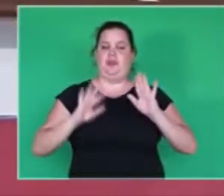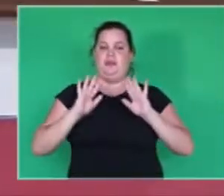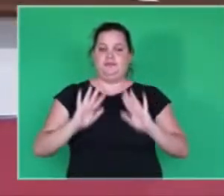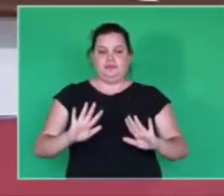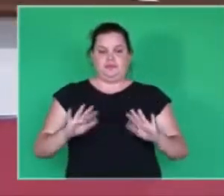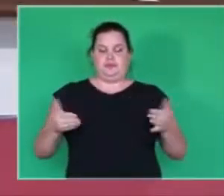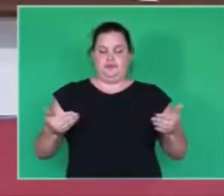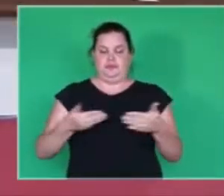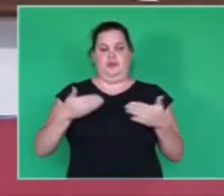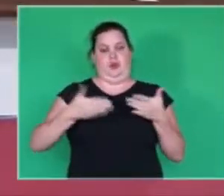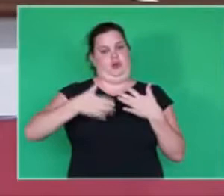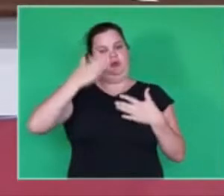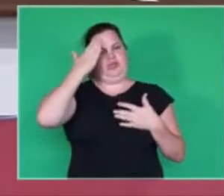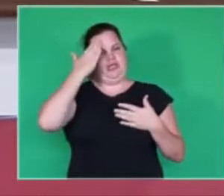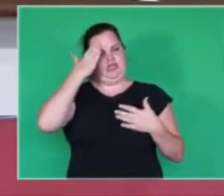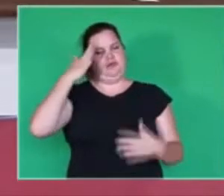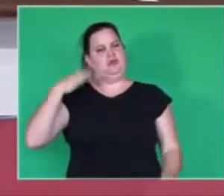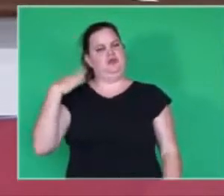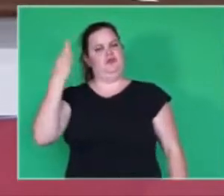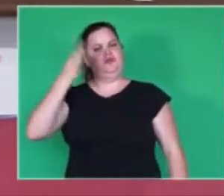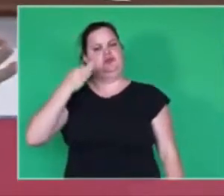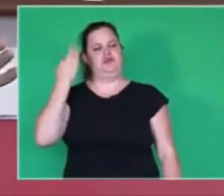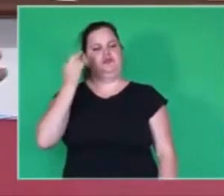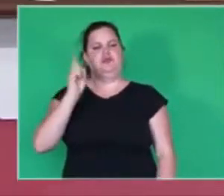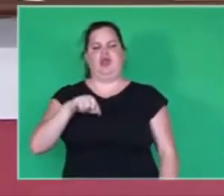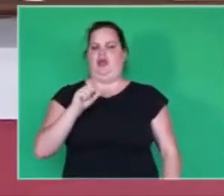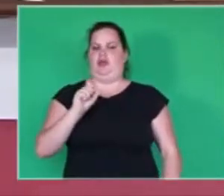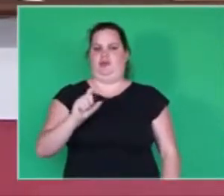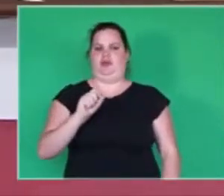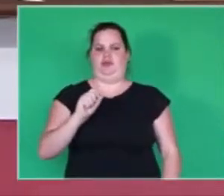and the understanding of philosophy